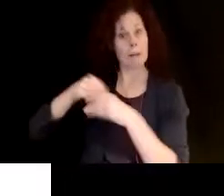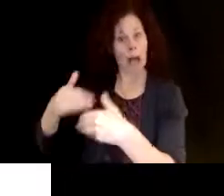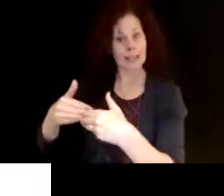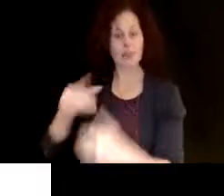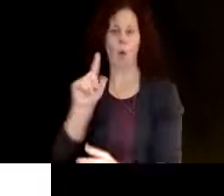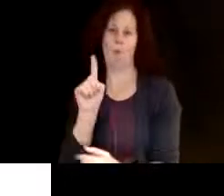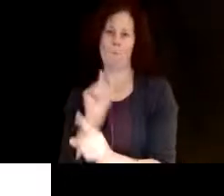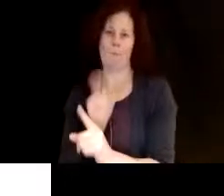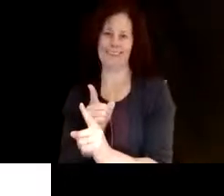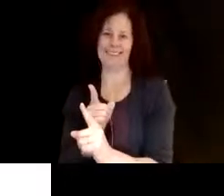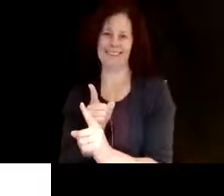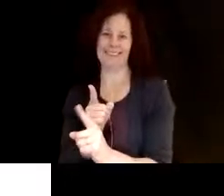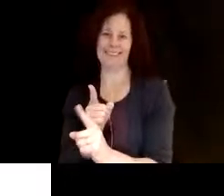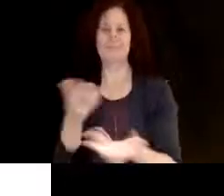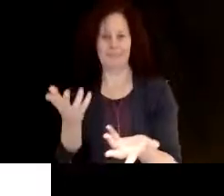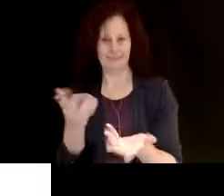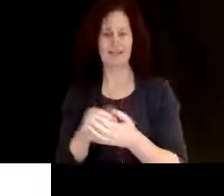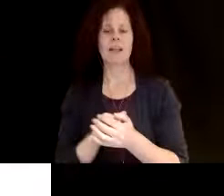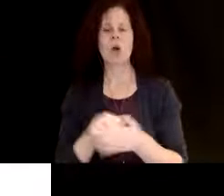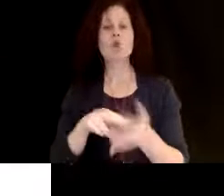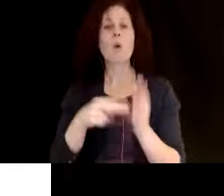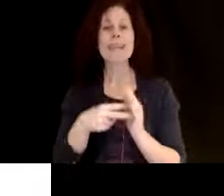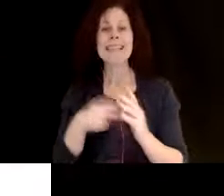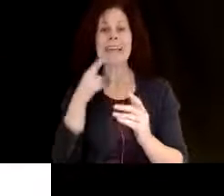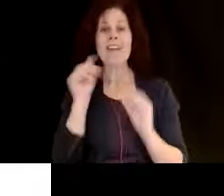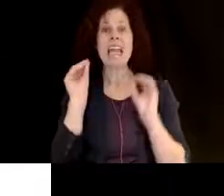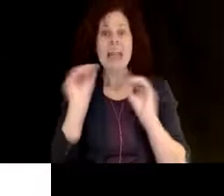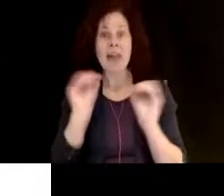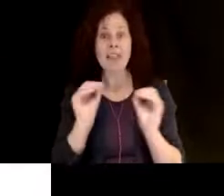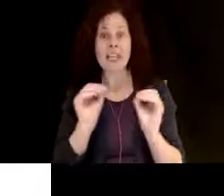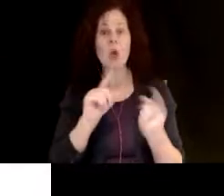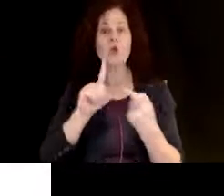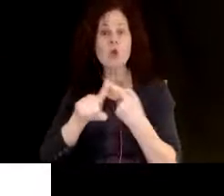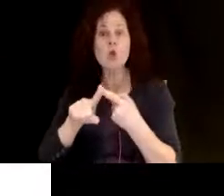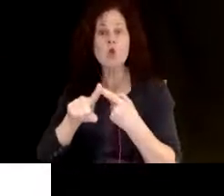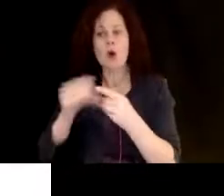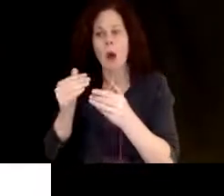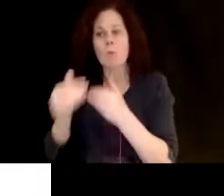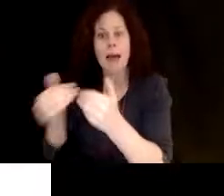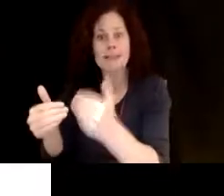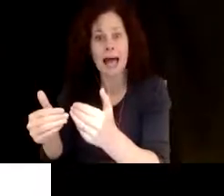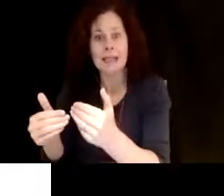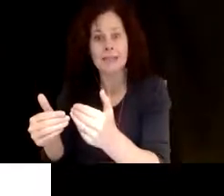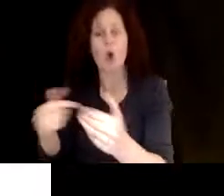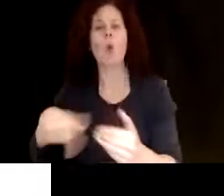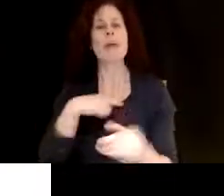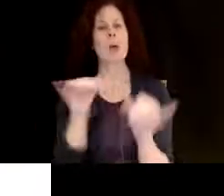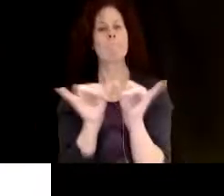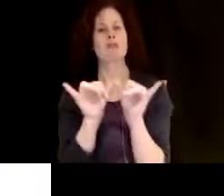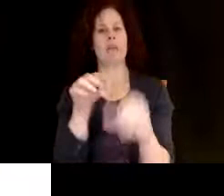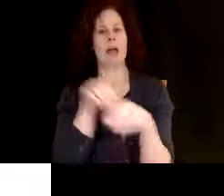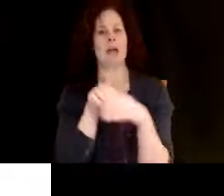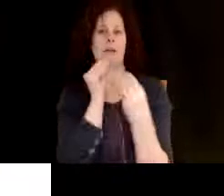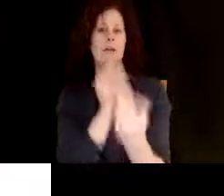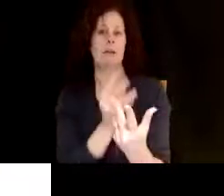way, if someone had moved from having made no effort to in process, we could actually see that in the data. Next